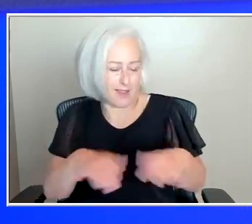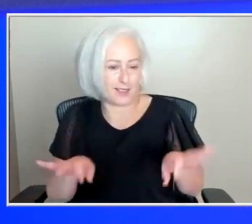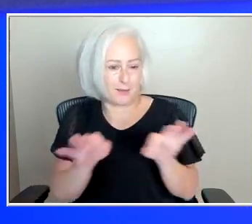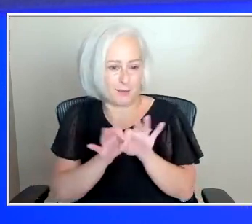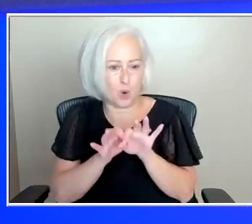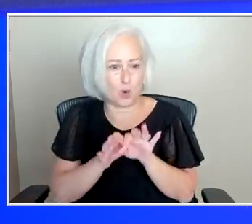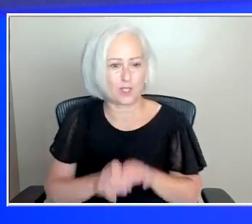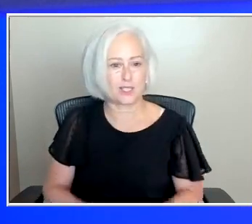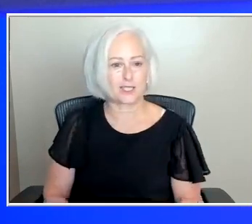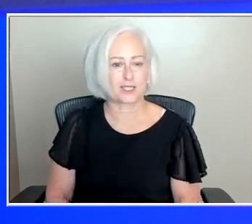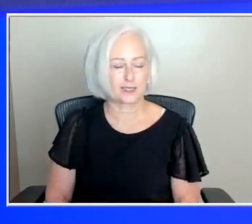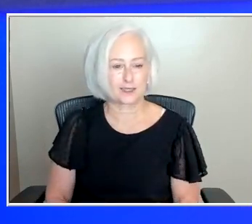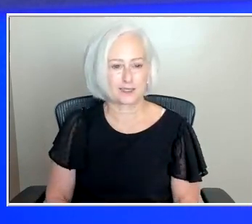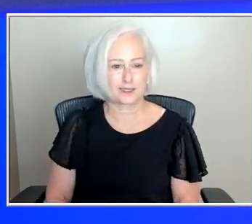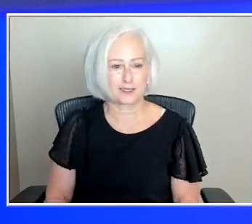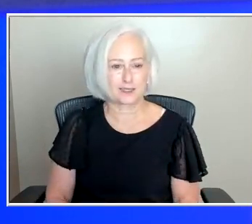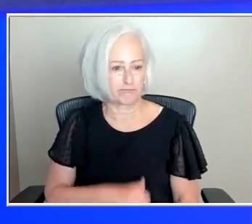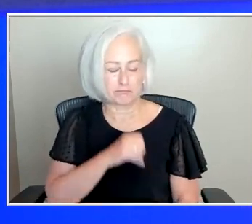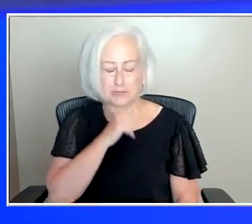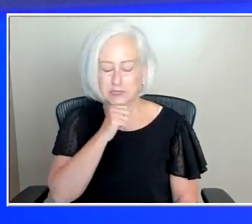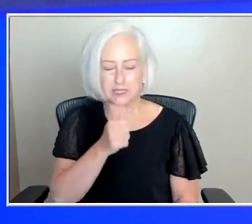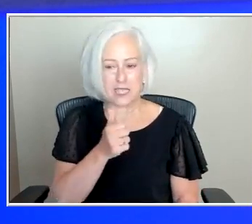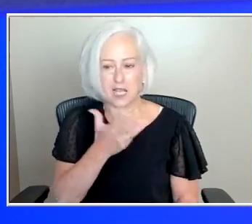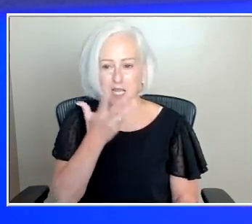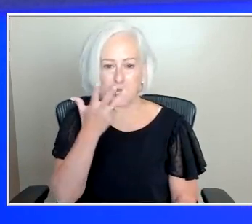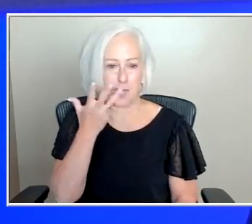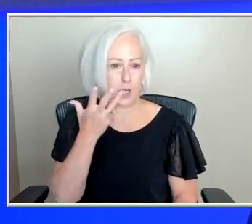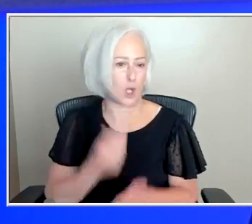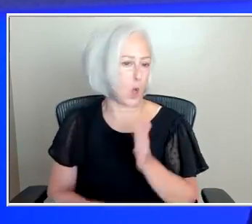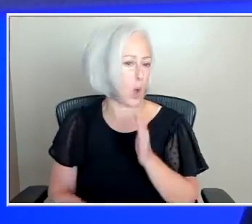It's not going to go away, but because of these two